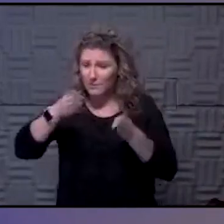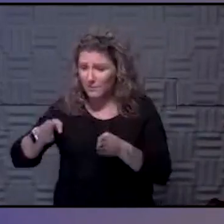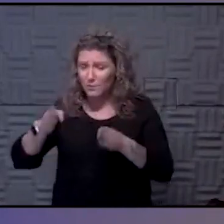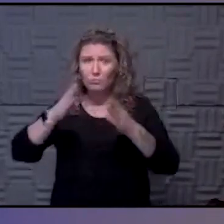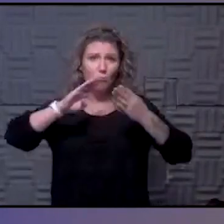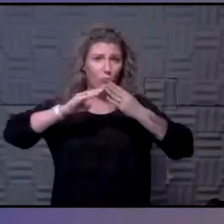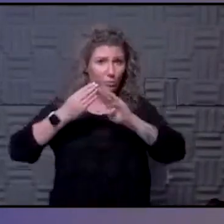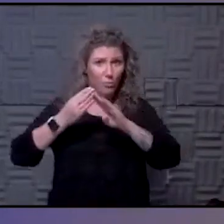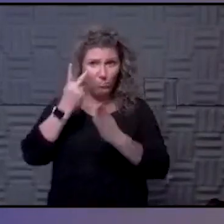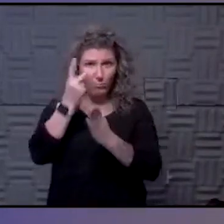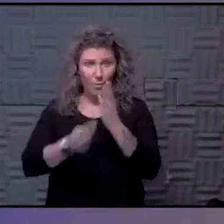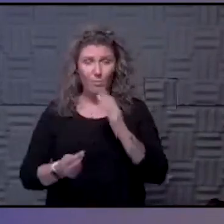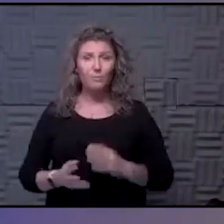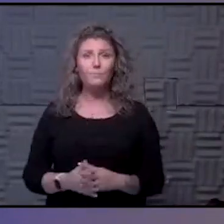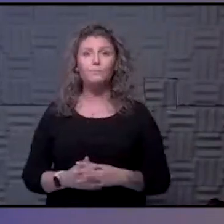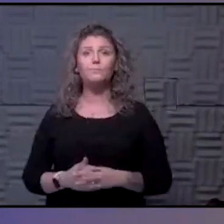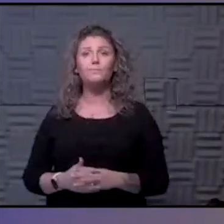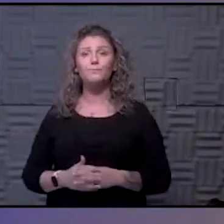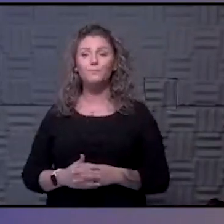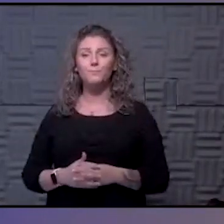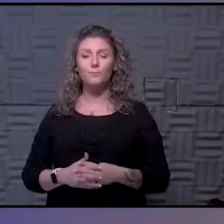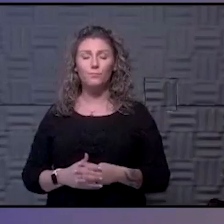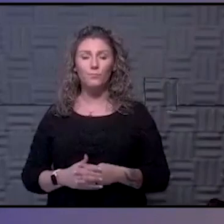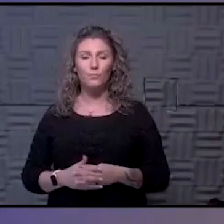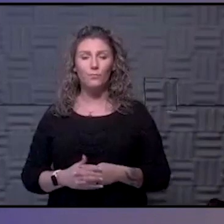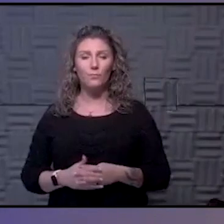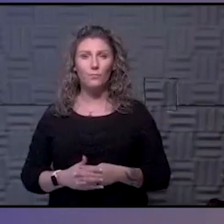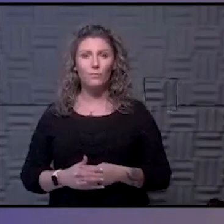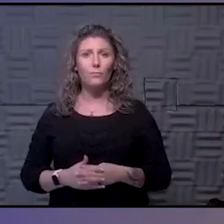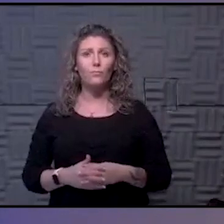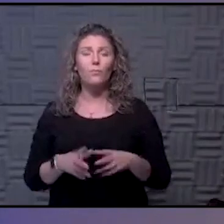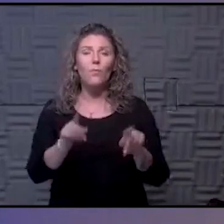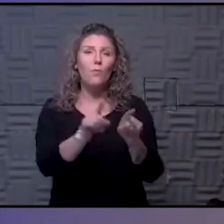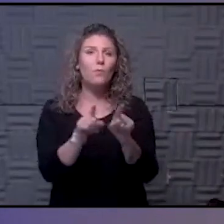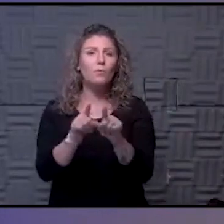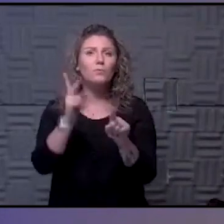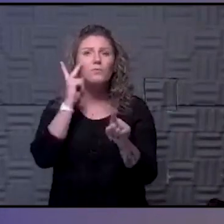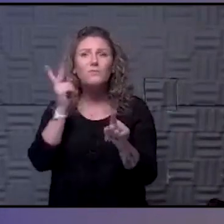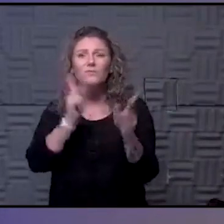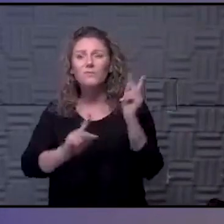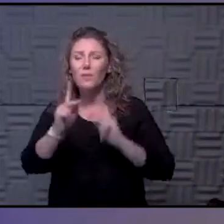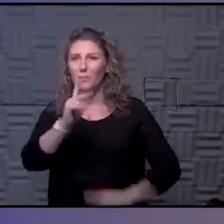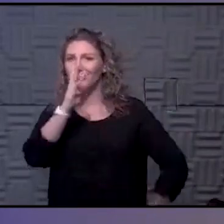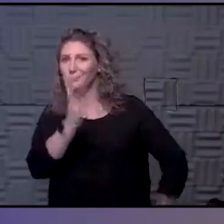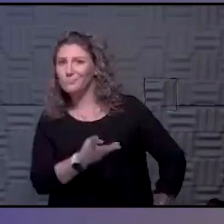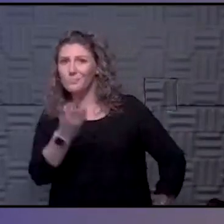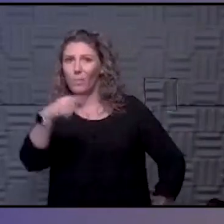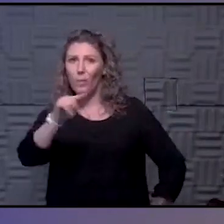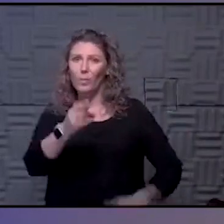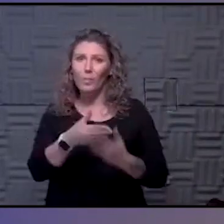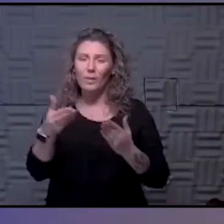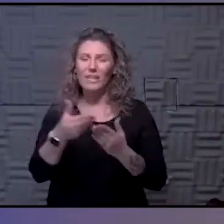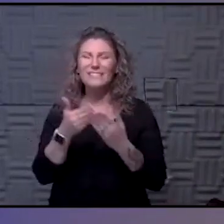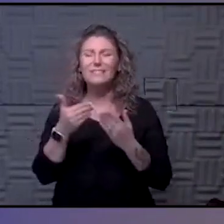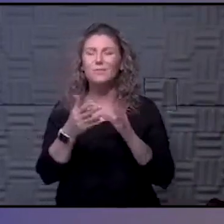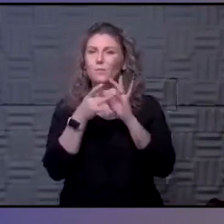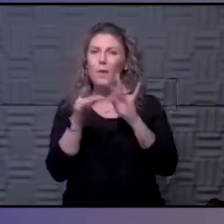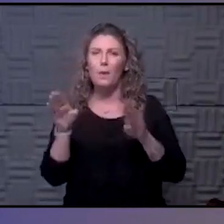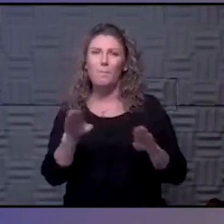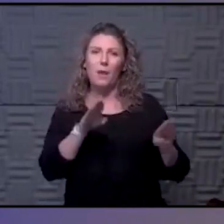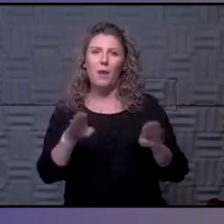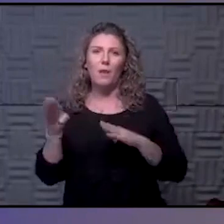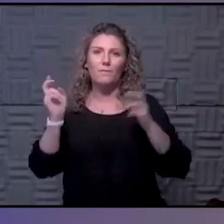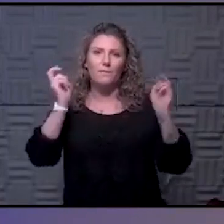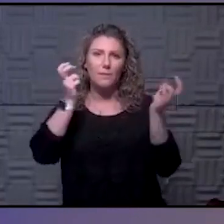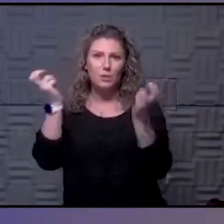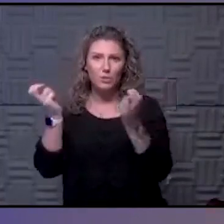community. But we also see that a lot of people are disregarding some of those things. Again, a lot of behavioral issues